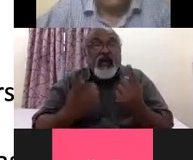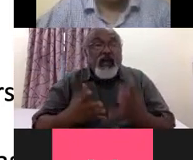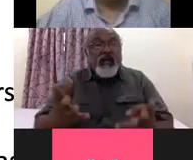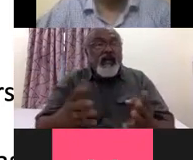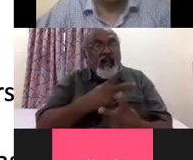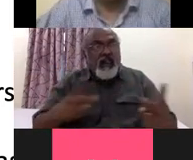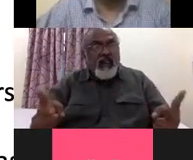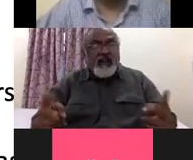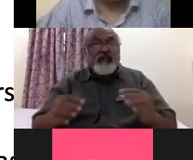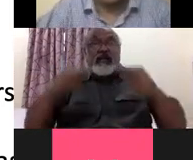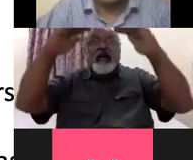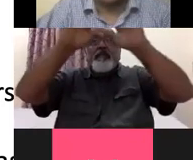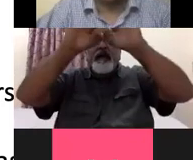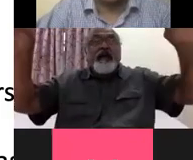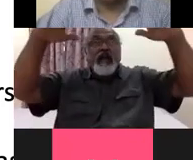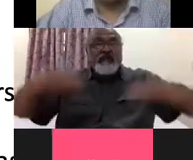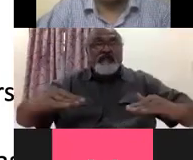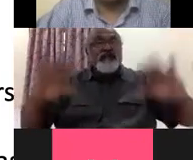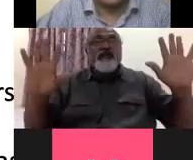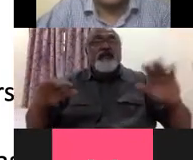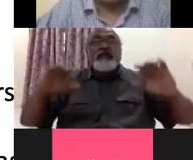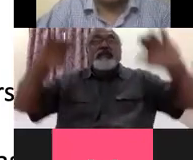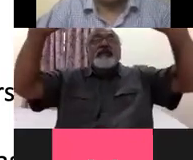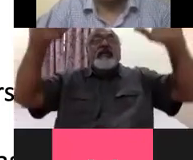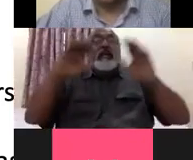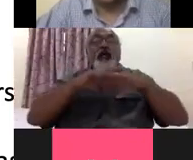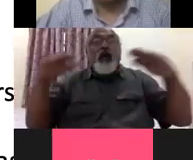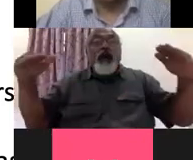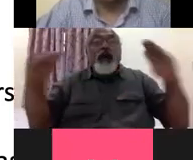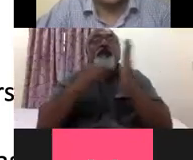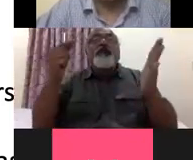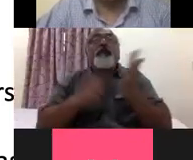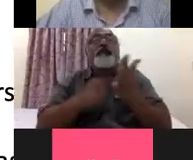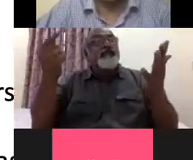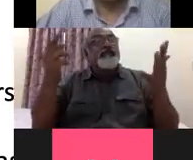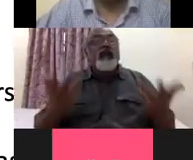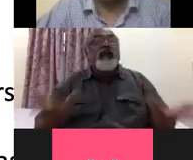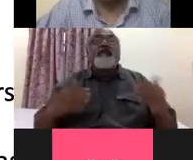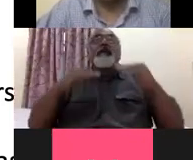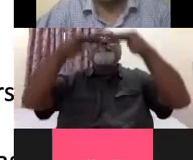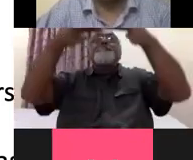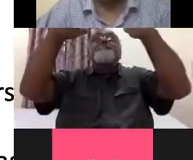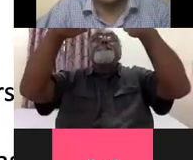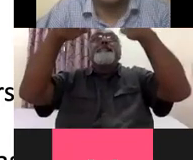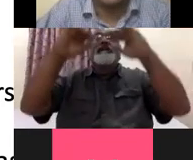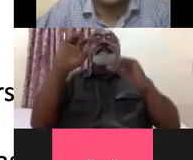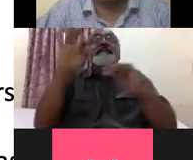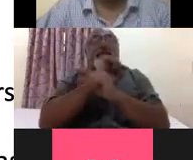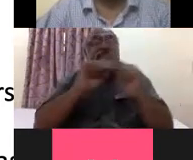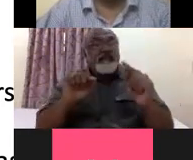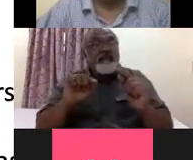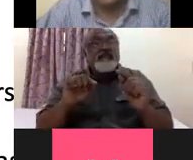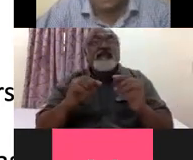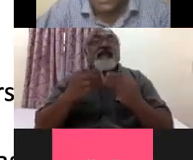the bar. We are only, because people did not have equal opportunity. 60% nahi aa sakta 10th pe, because of I am a person